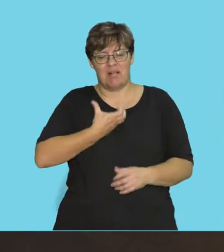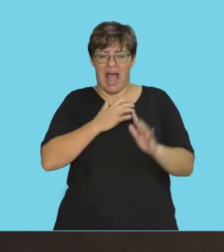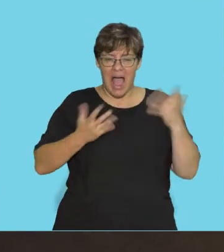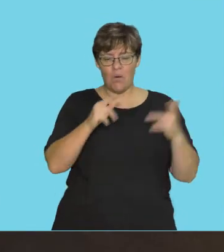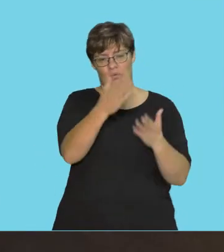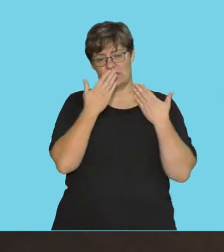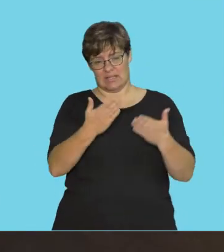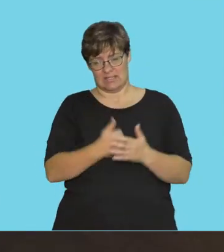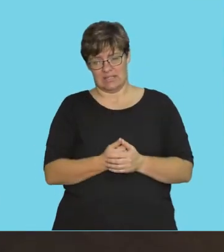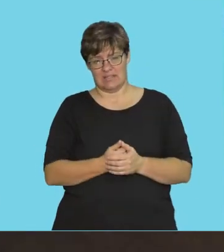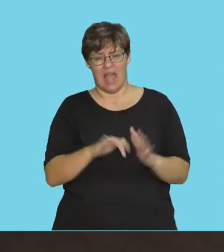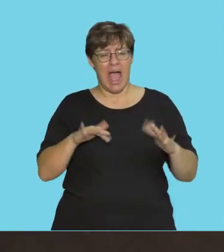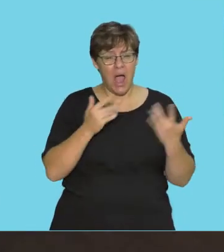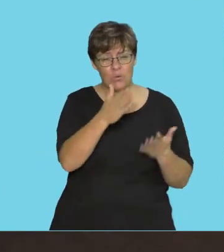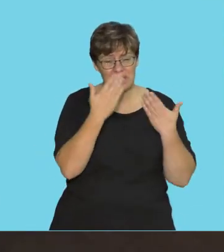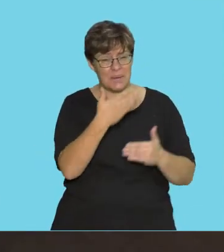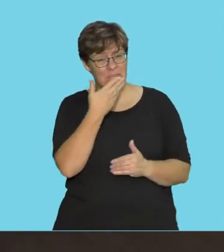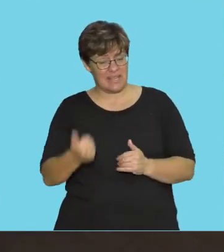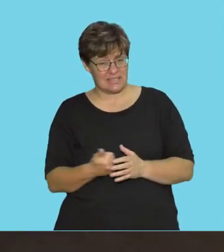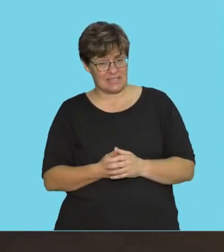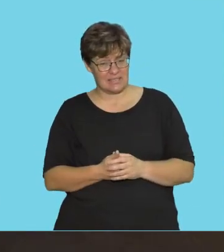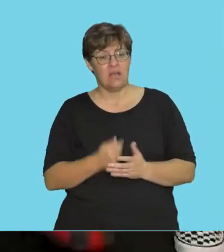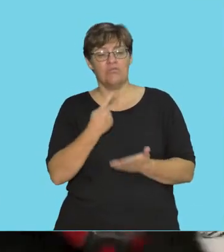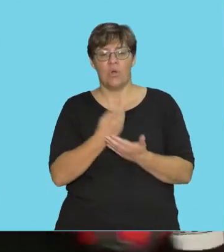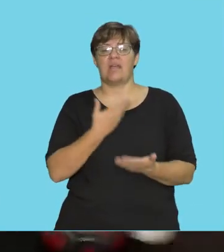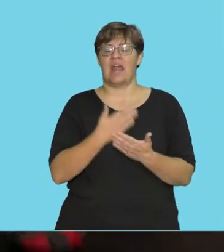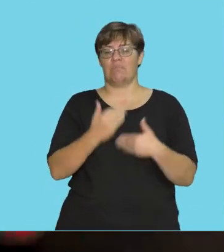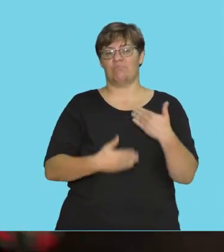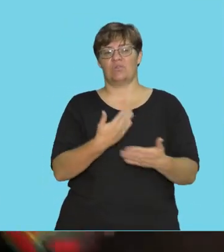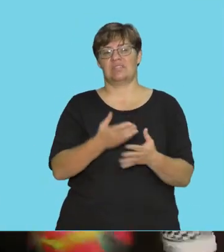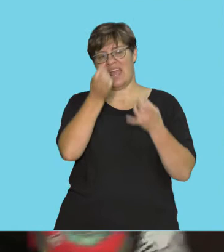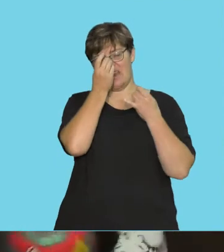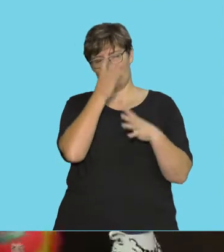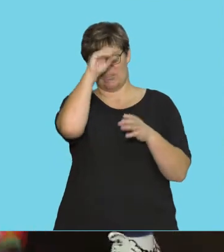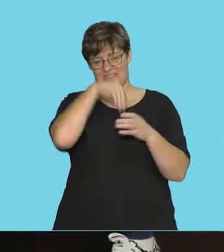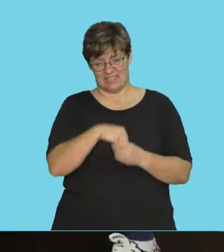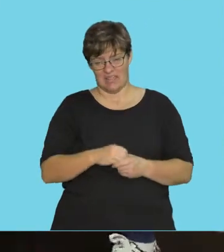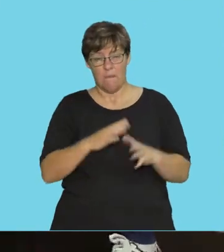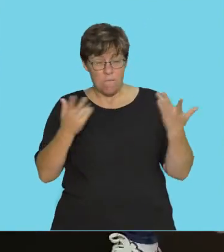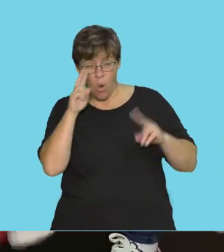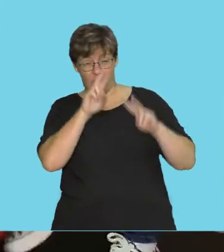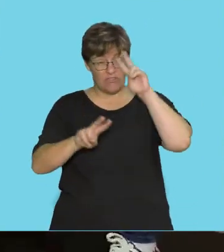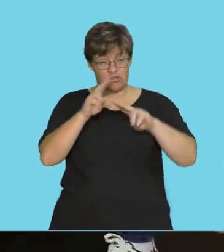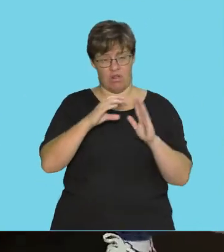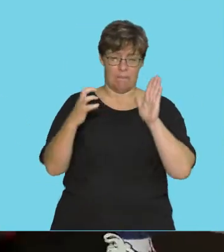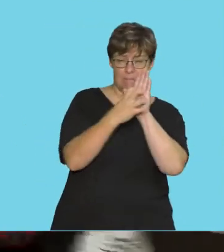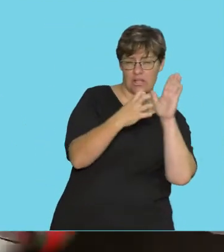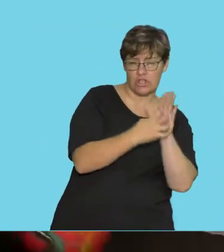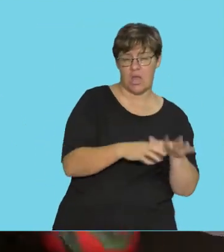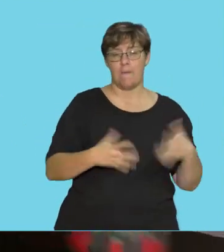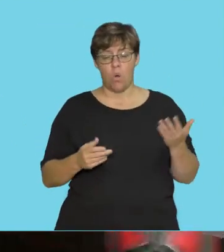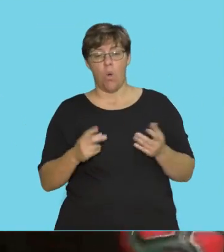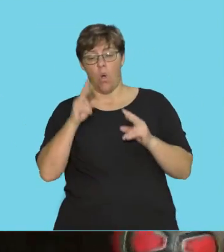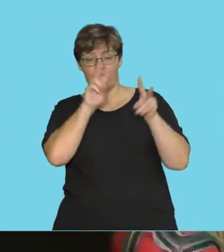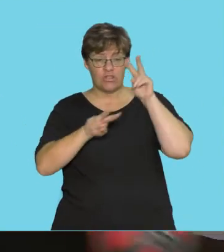with the way that you study. How do you study the best to process incoming information? Are you more visual picture? Are you